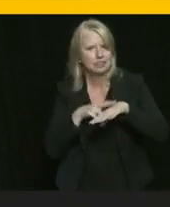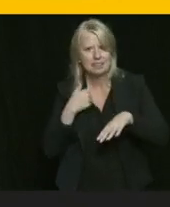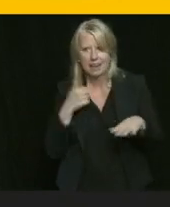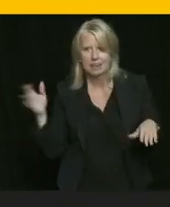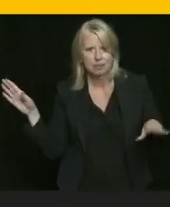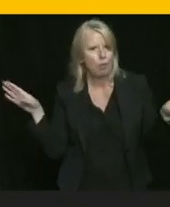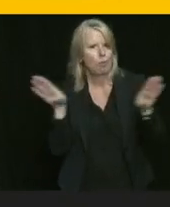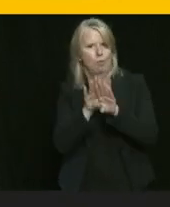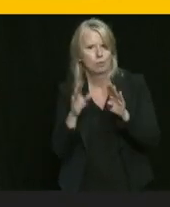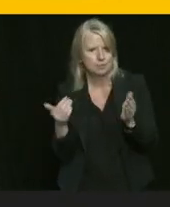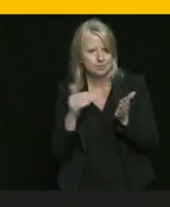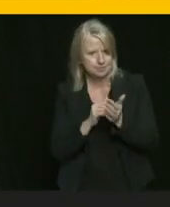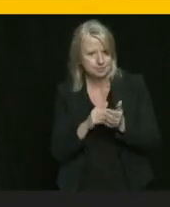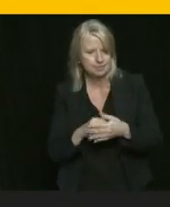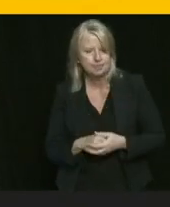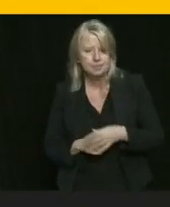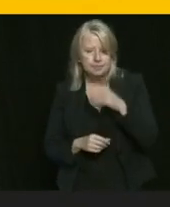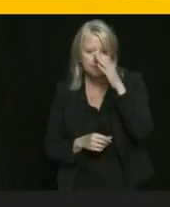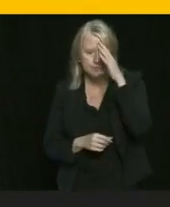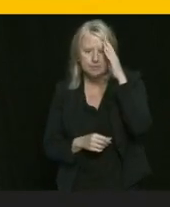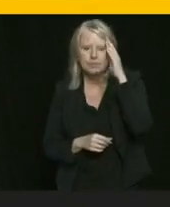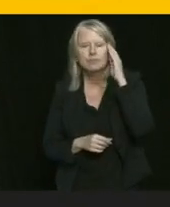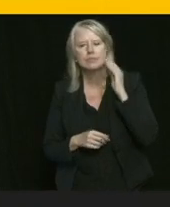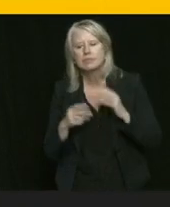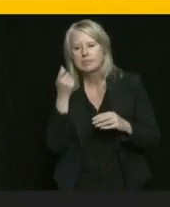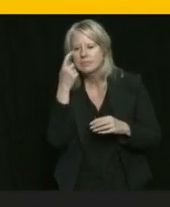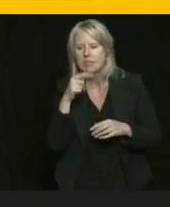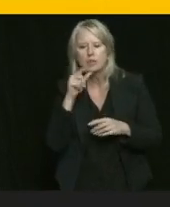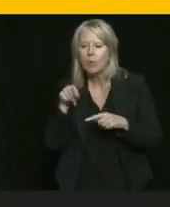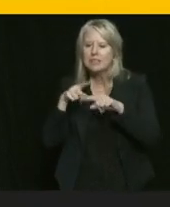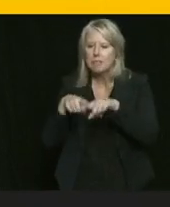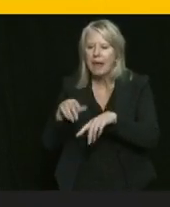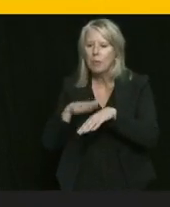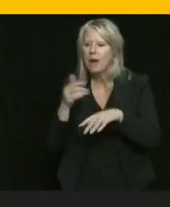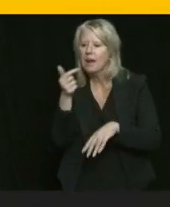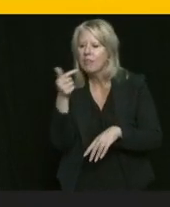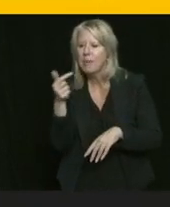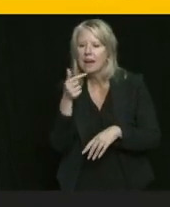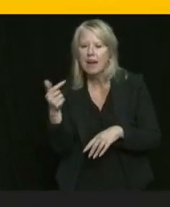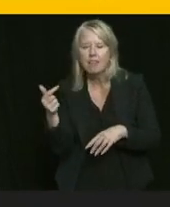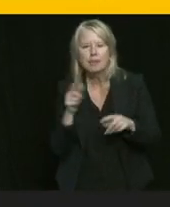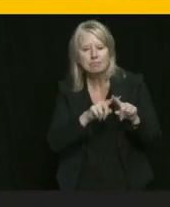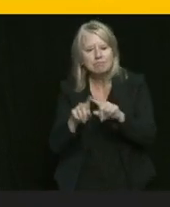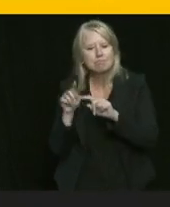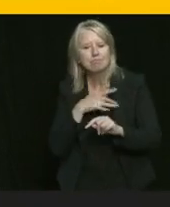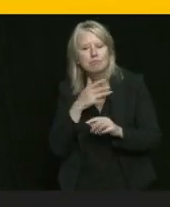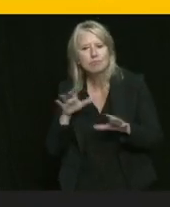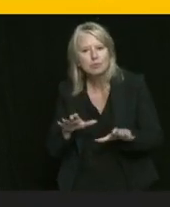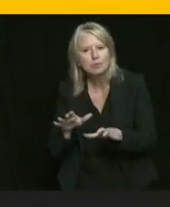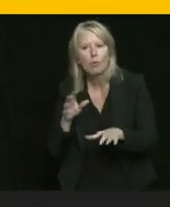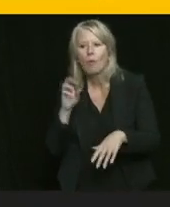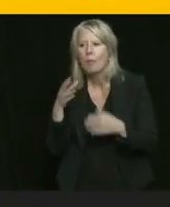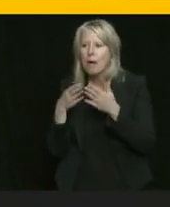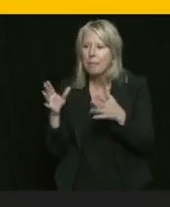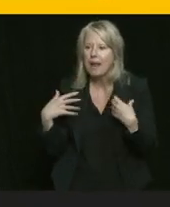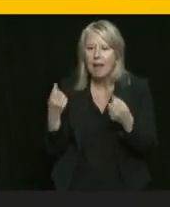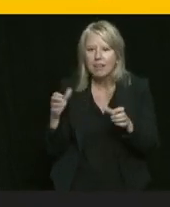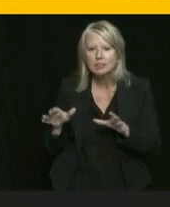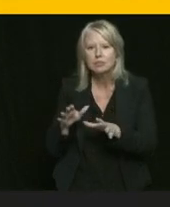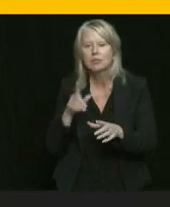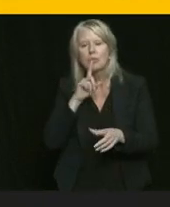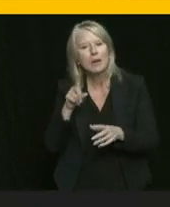But it doesn't only depend on what the government and governments do or what public health does. It depends on